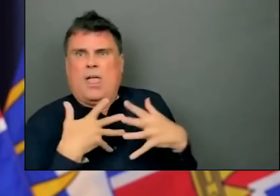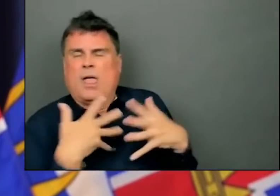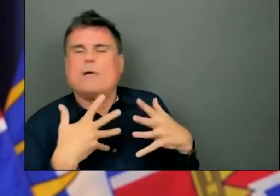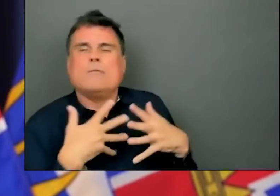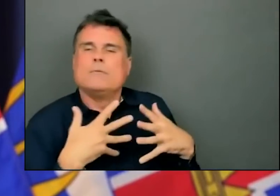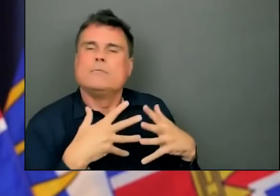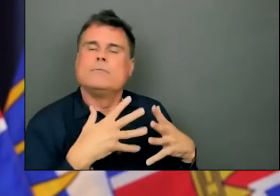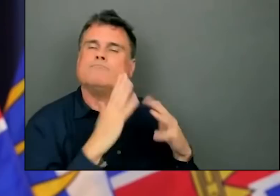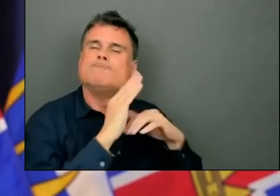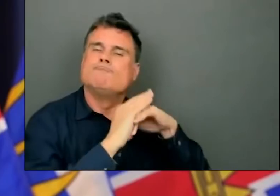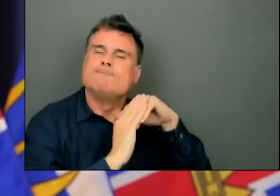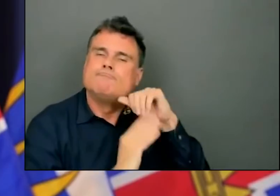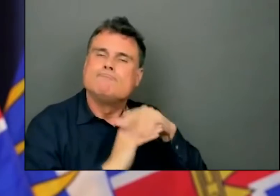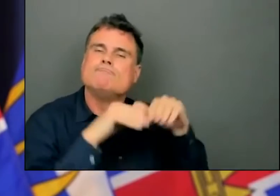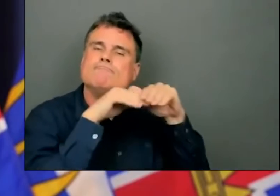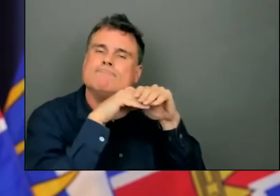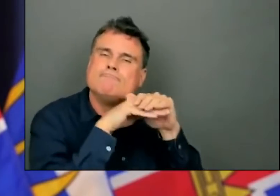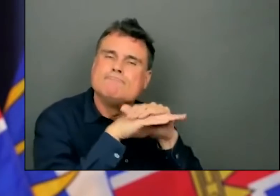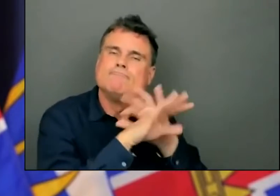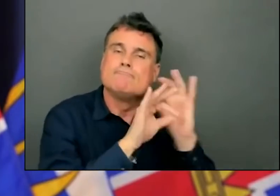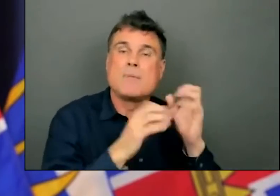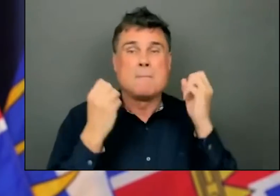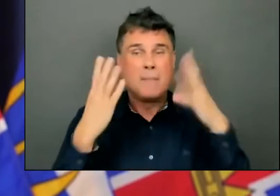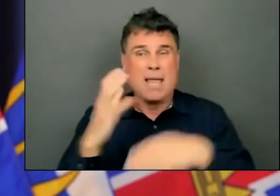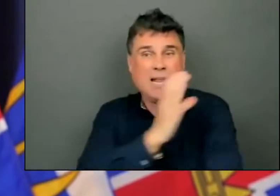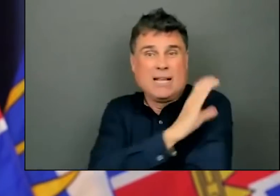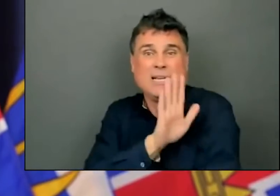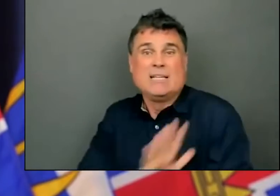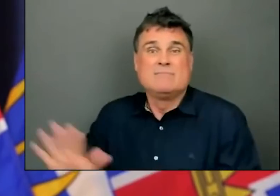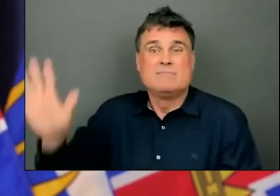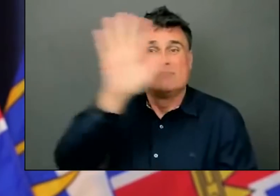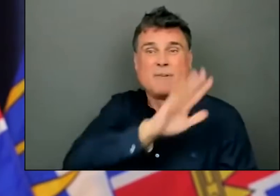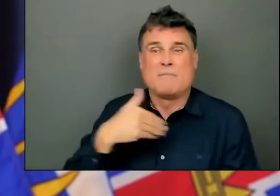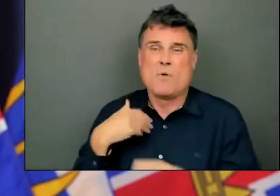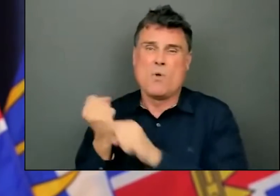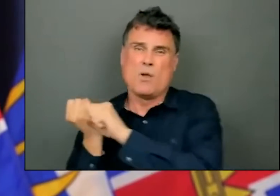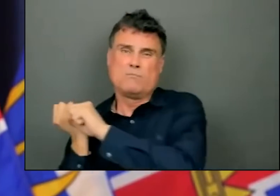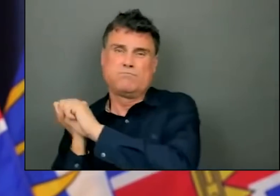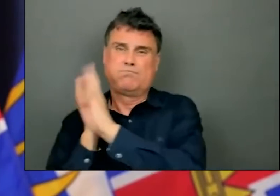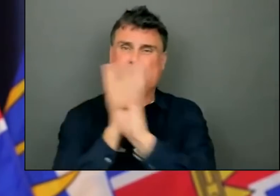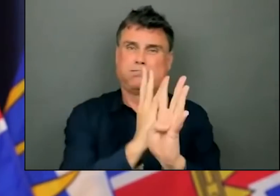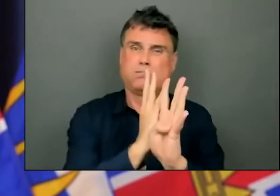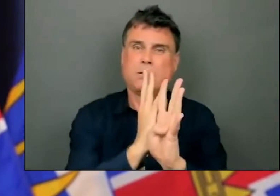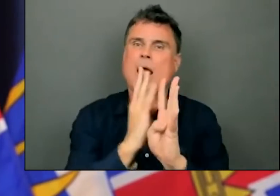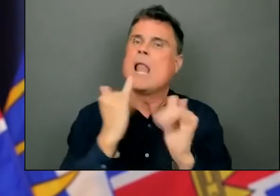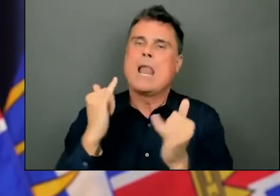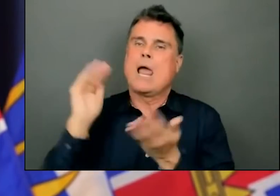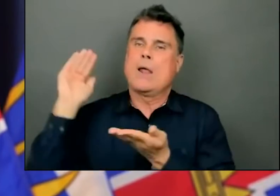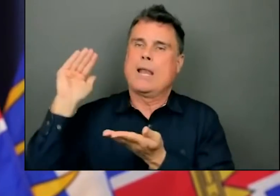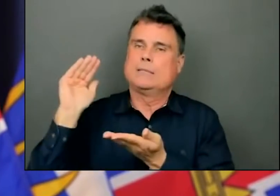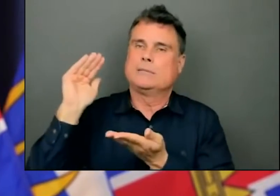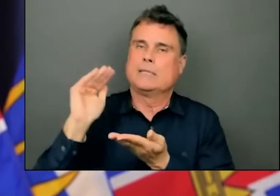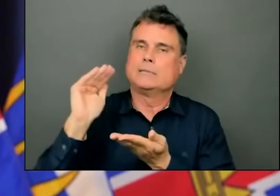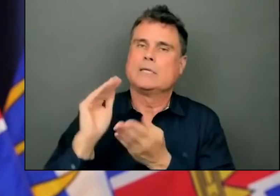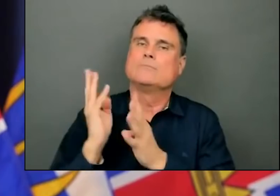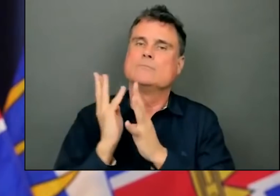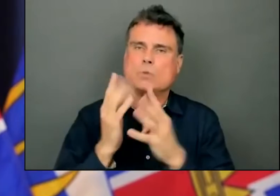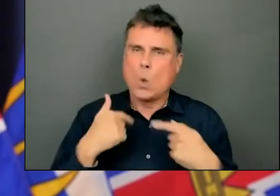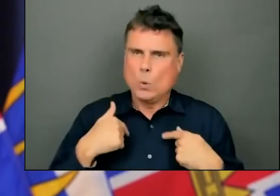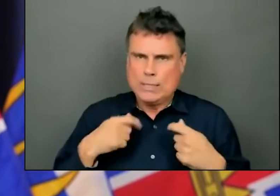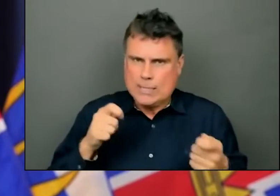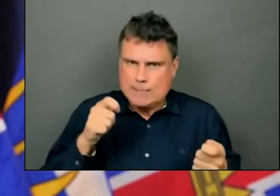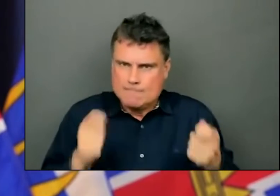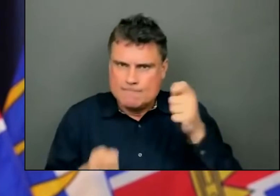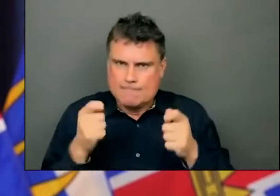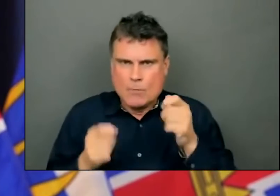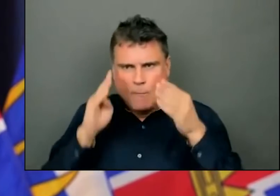mass clinics being scaled back, we're focusing on having those important experiences where you can bring your child, even